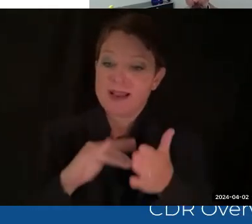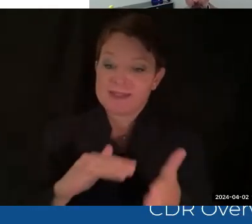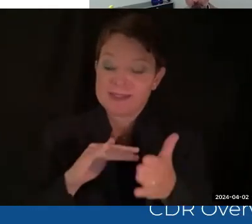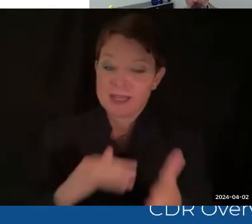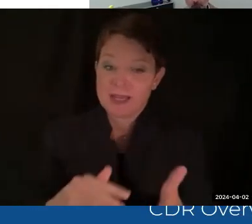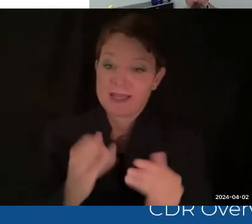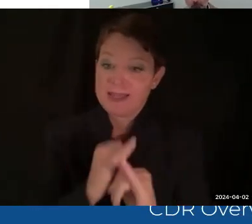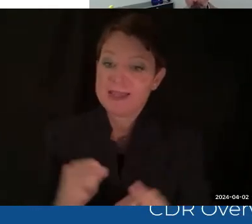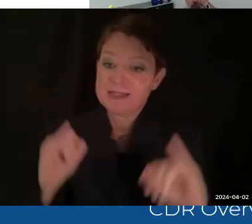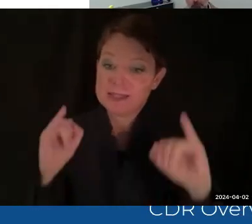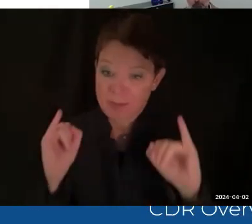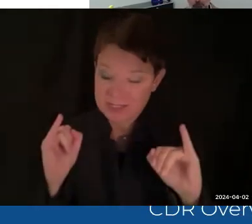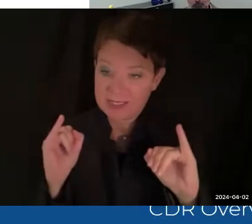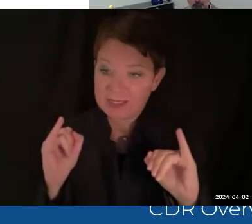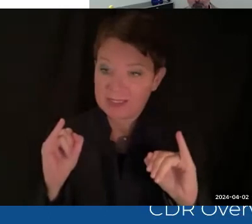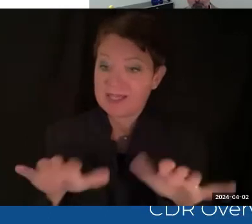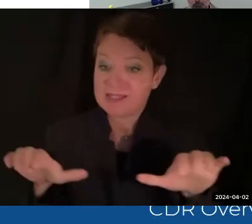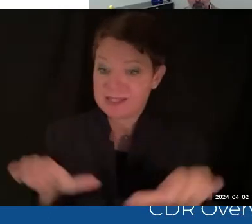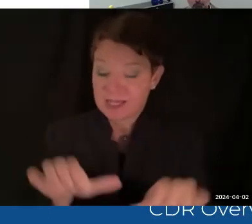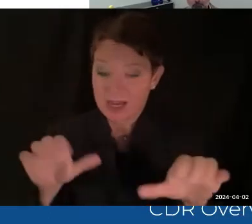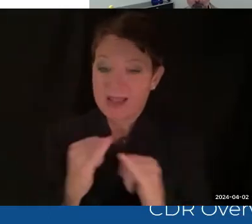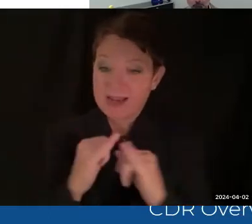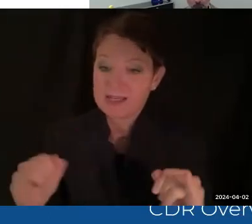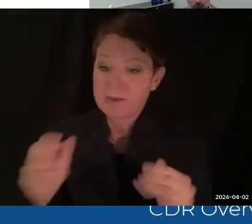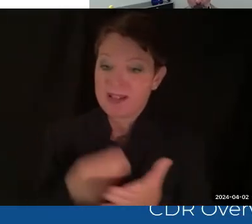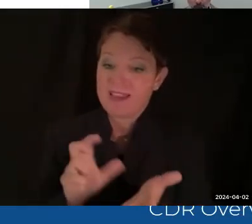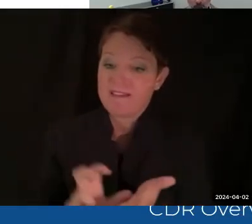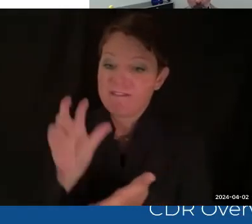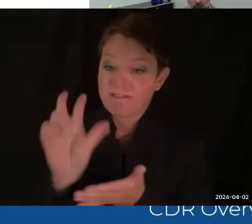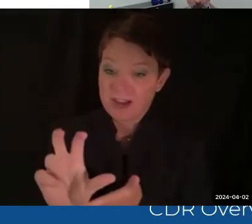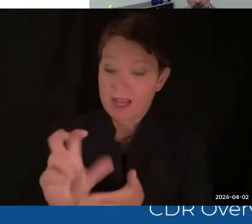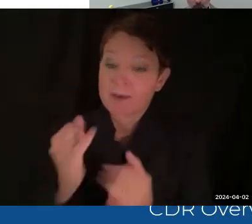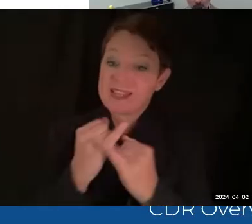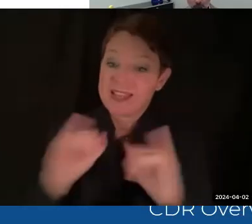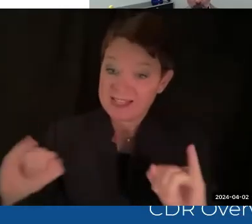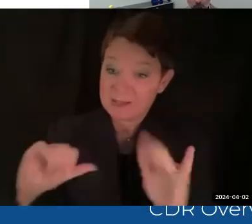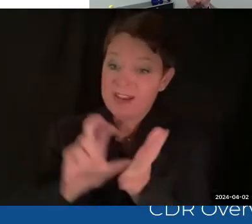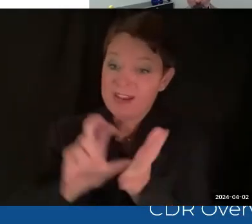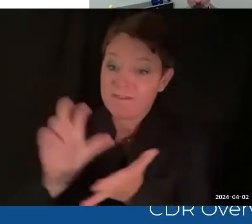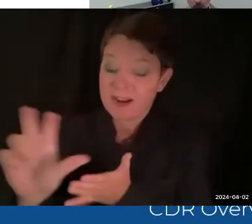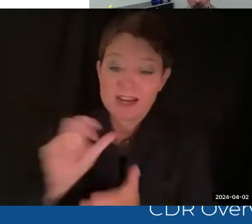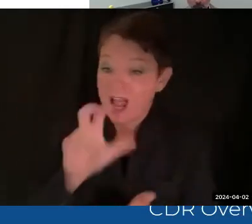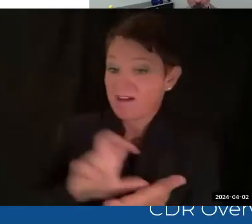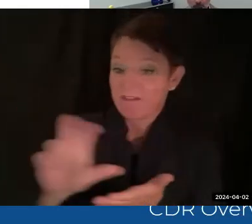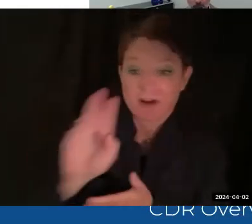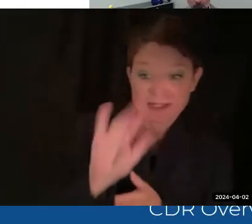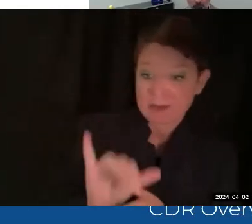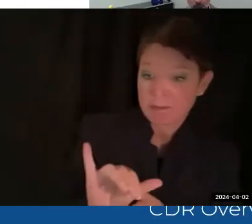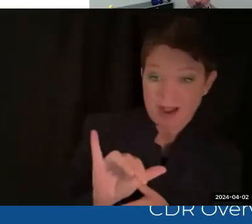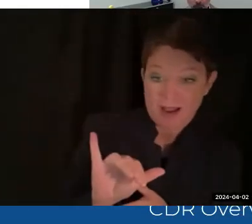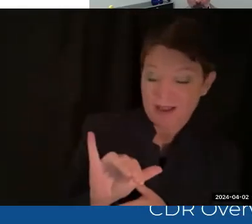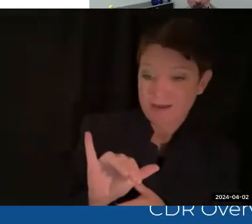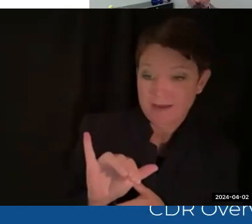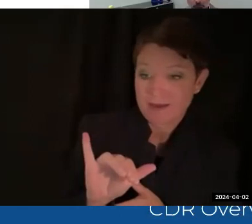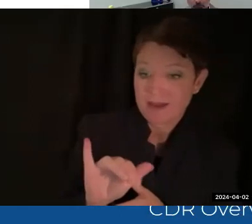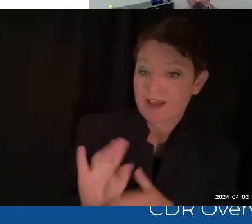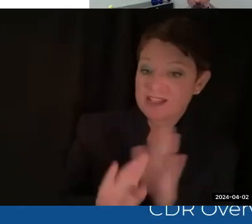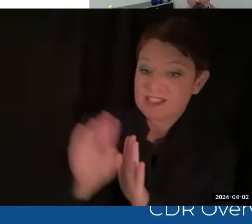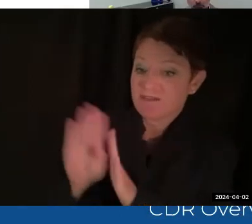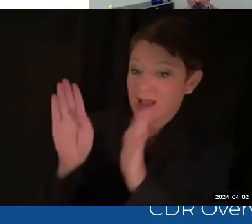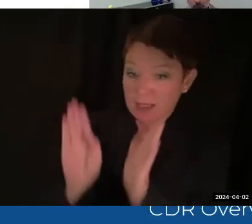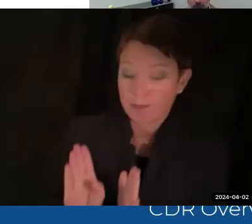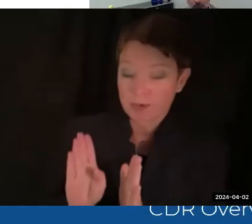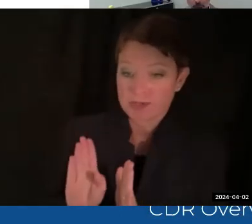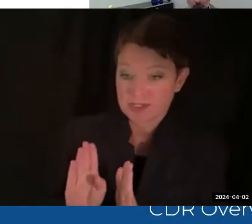is independently done and independently funded, I'll stress independently funded, not funded by the developers of